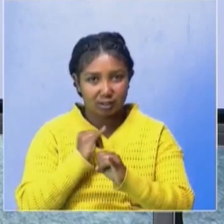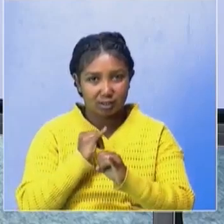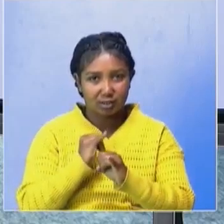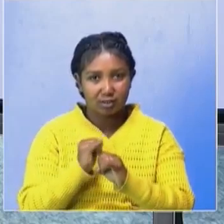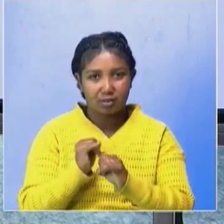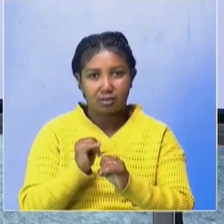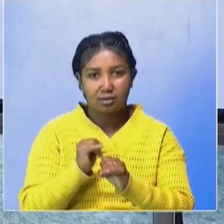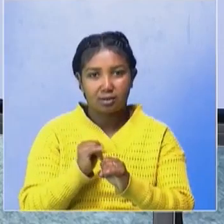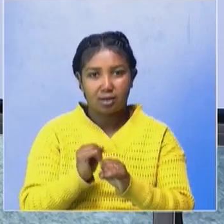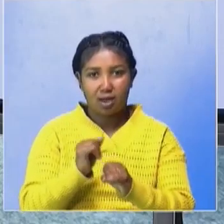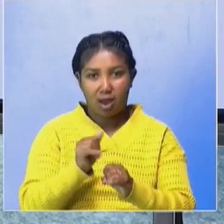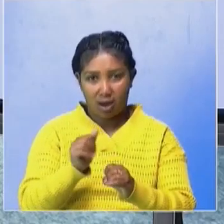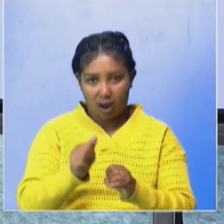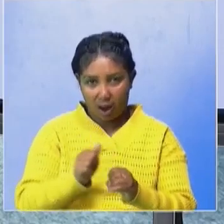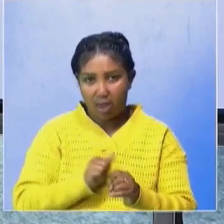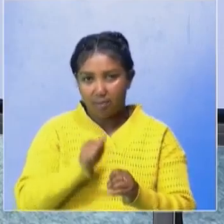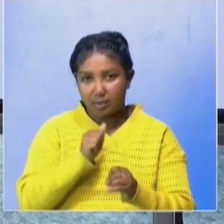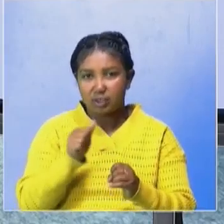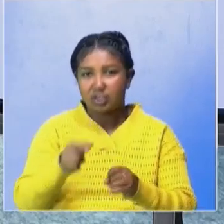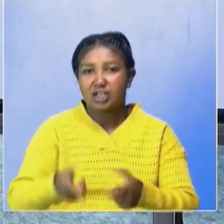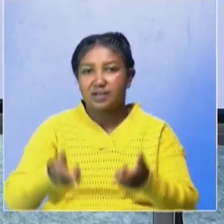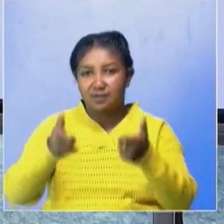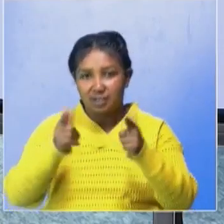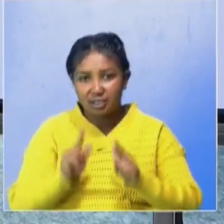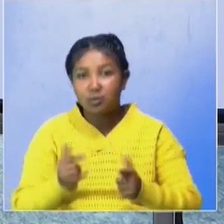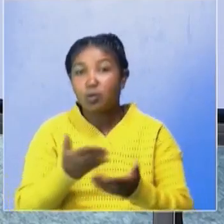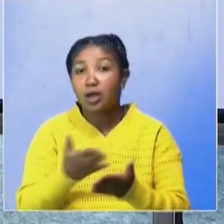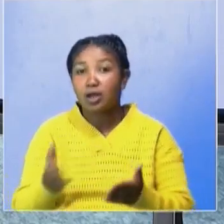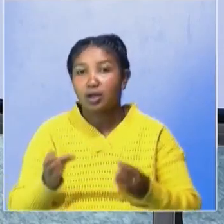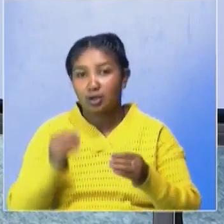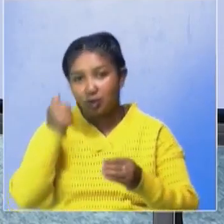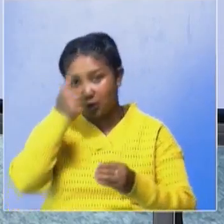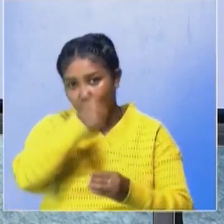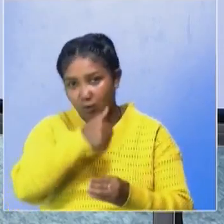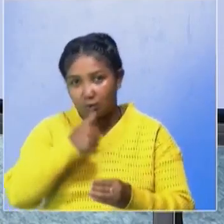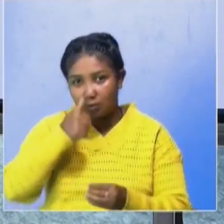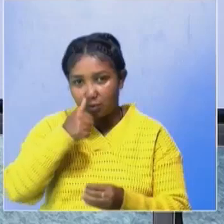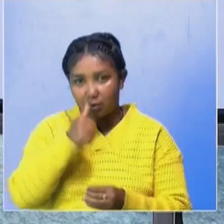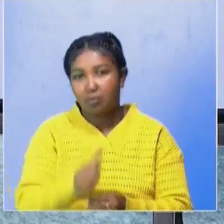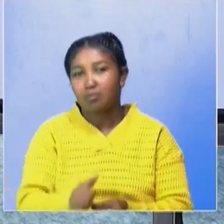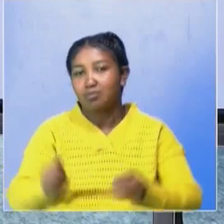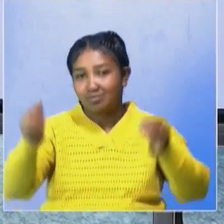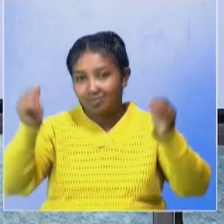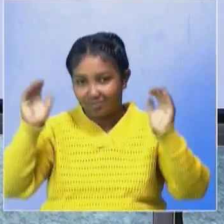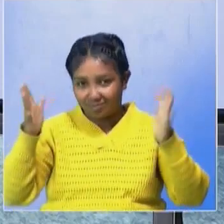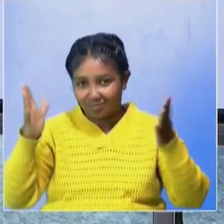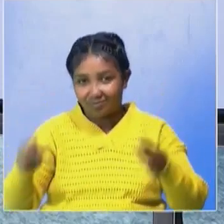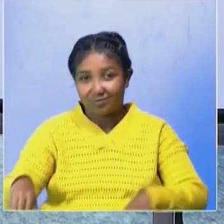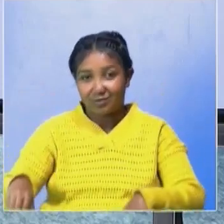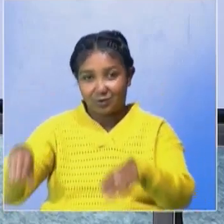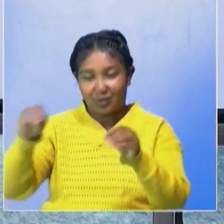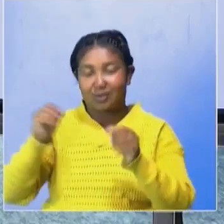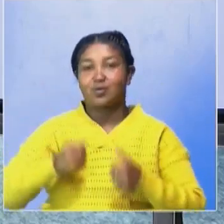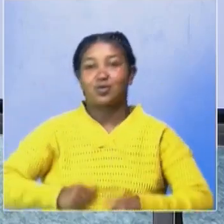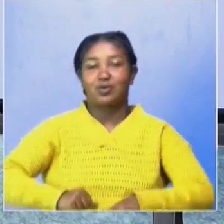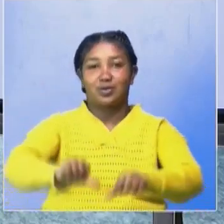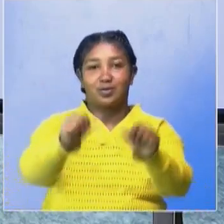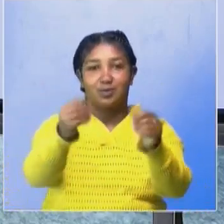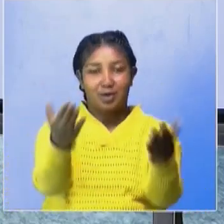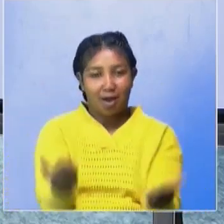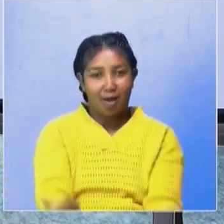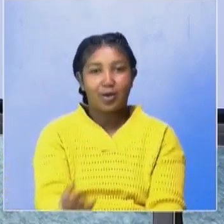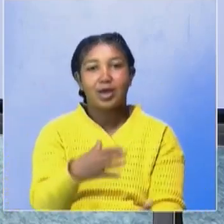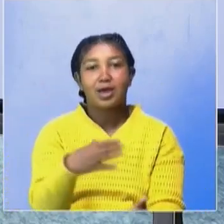like this. I am a teacher. She lives in where? Ethiopia. Bravo, students. Students, let us continue